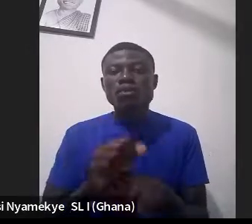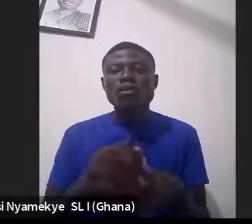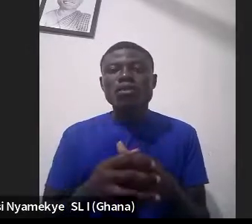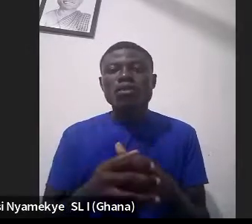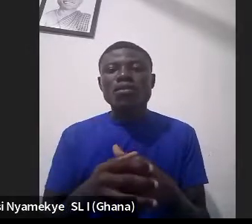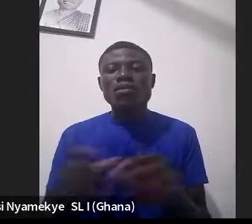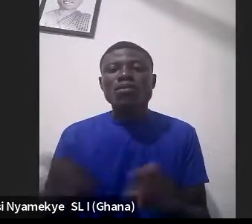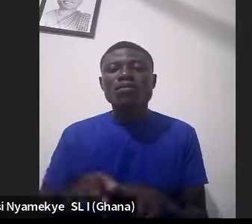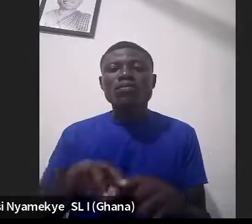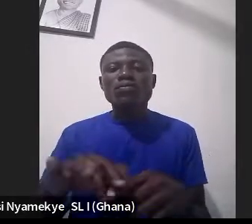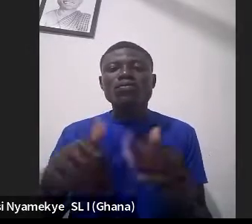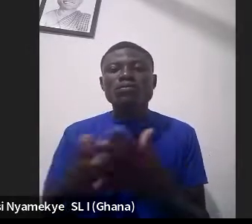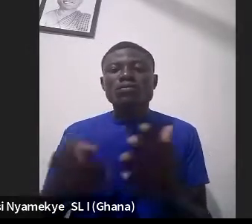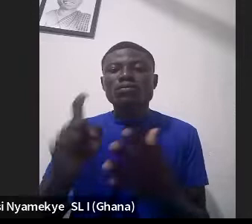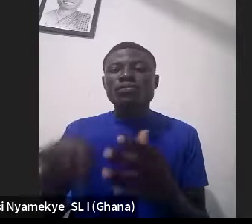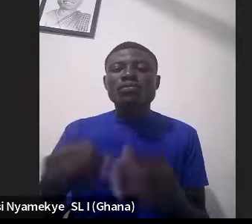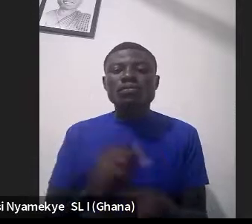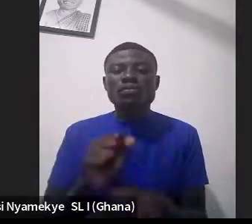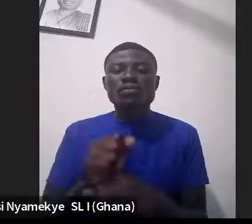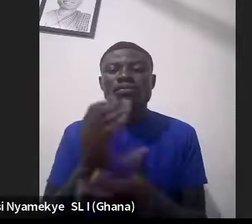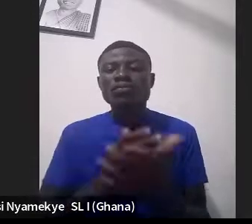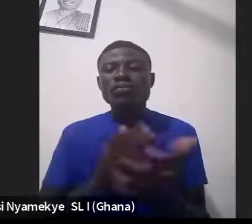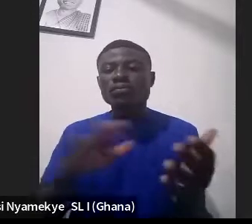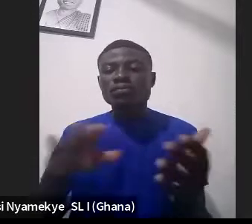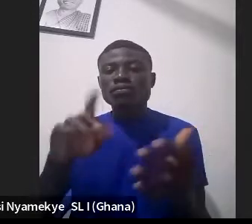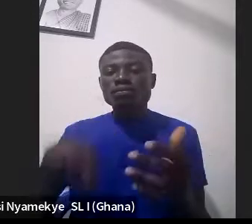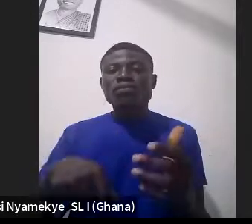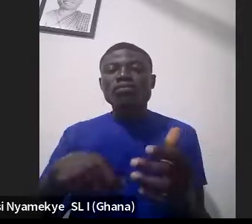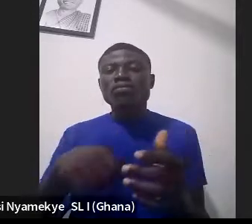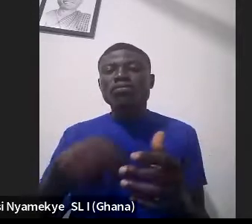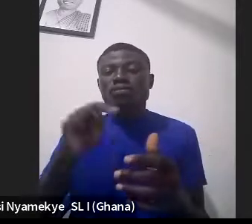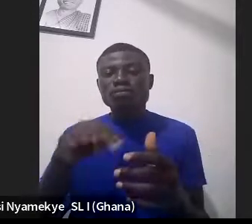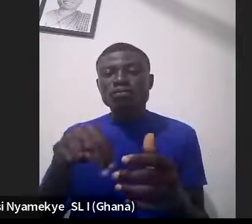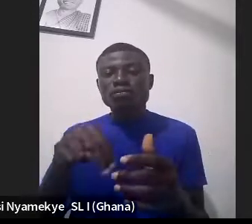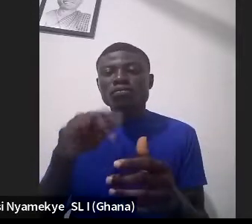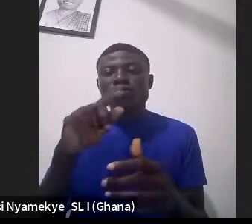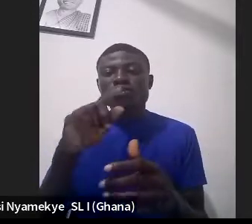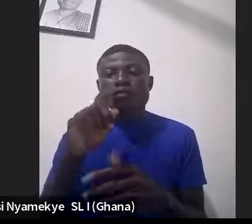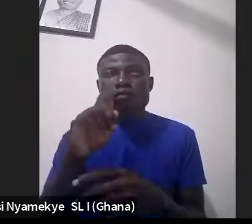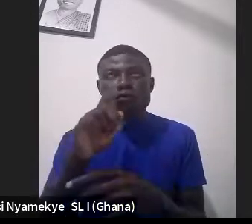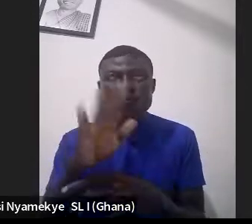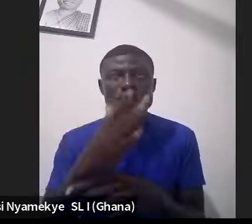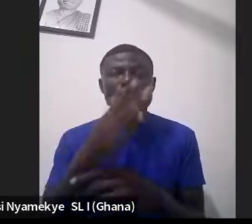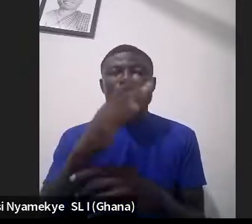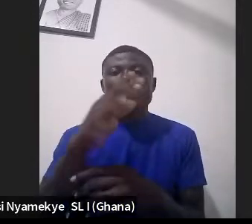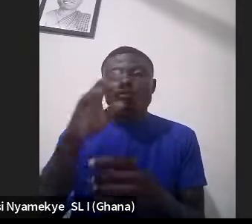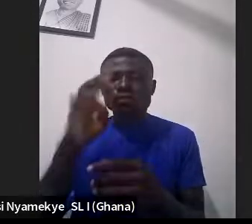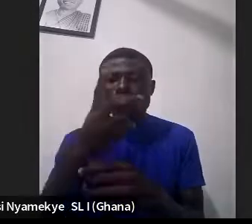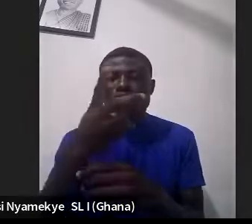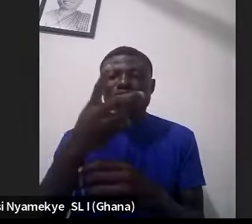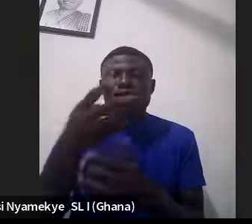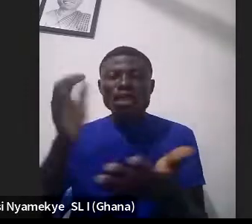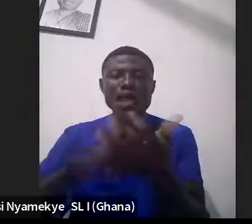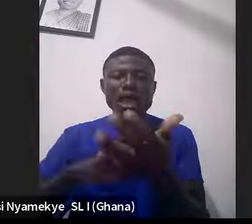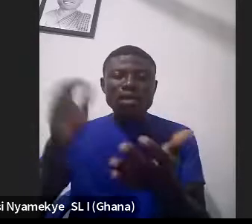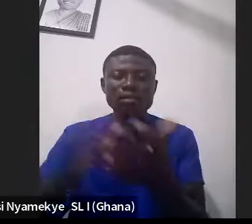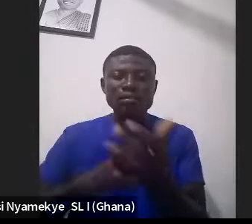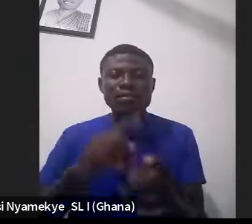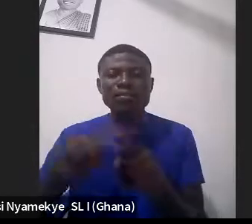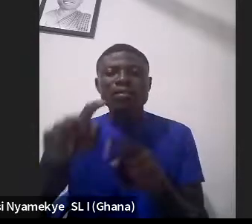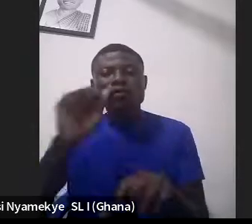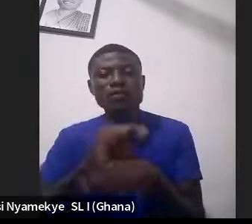neural pathways, some kids need just, 5 to 7 repetitions, and that word is mapped into their brain. But